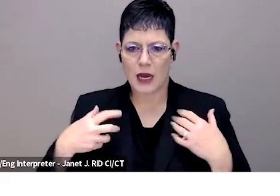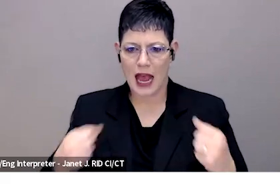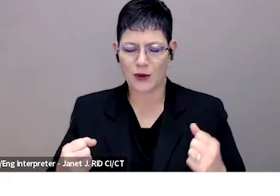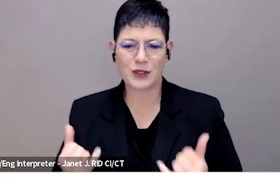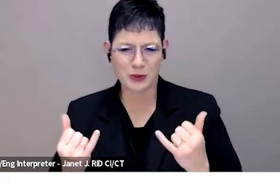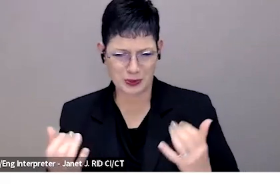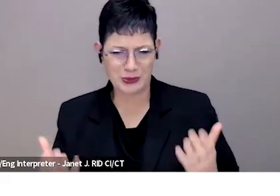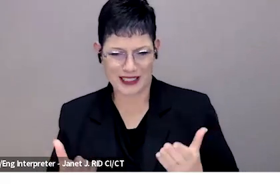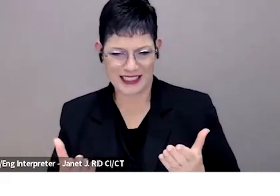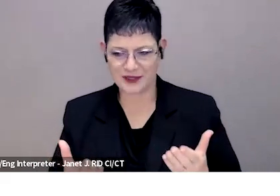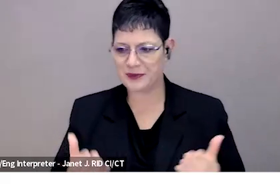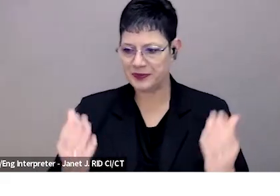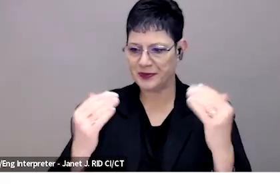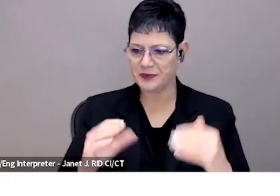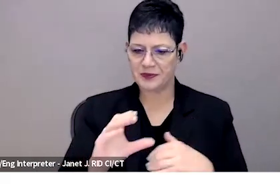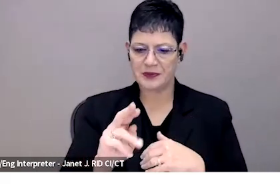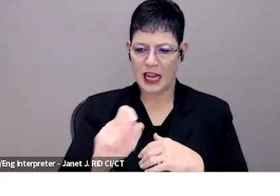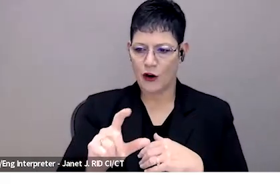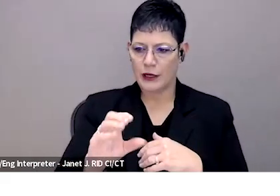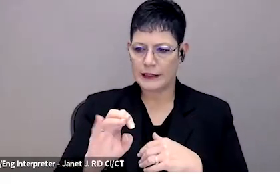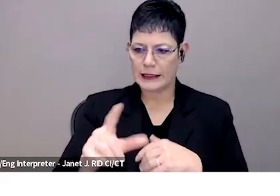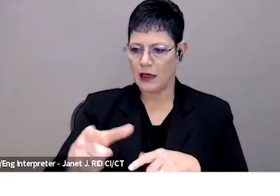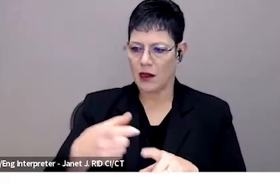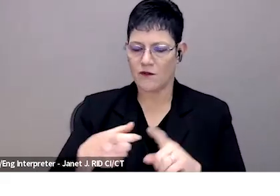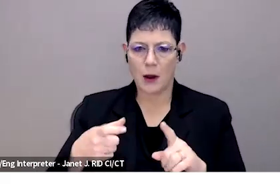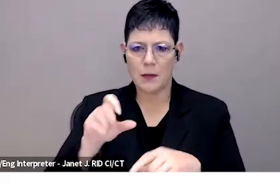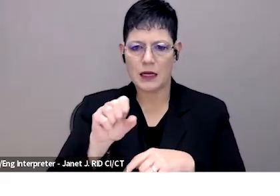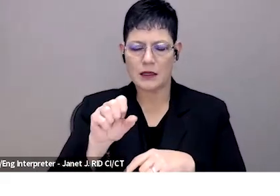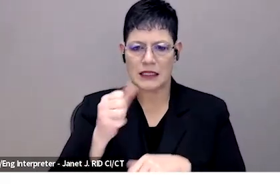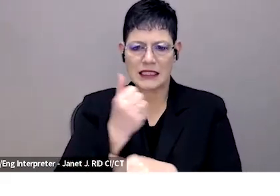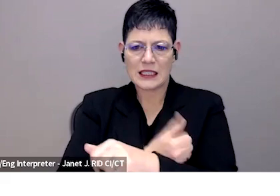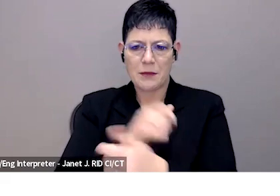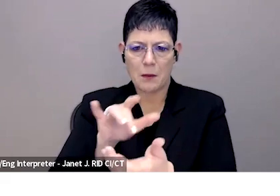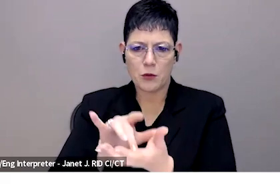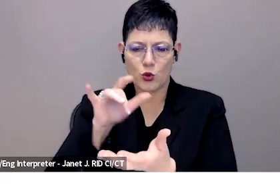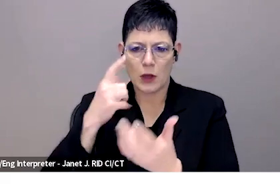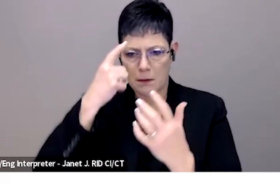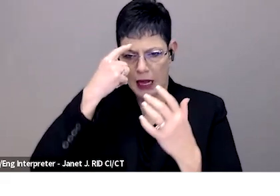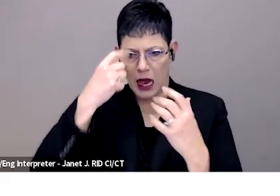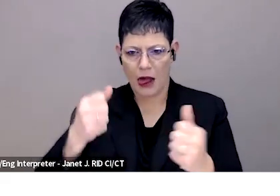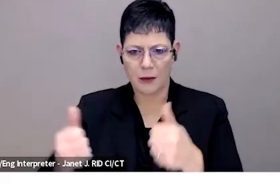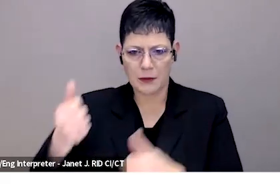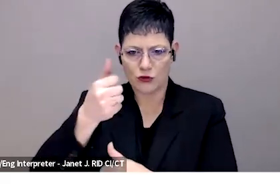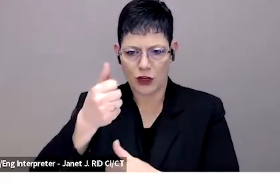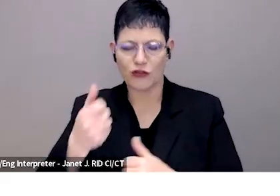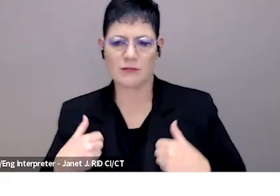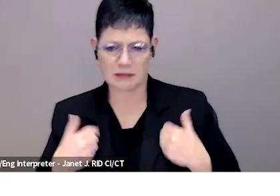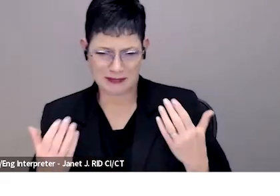Present. Carol Cecil from Substance Abuse and Mental Health Services Administration. Here.